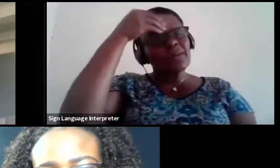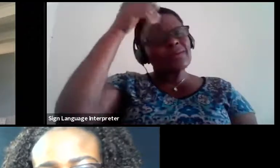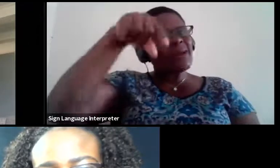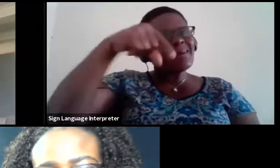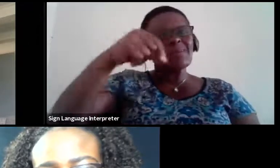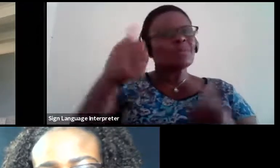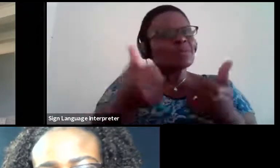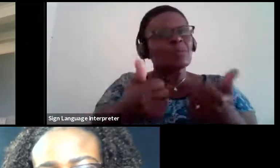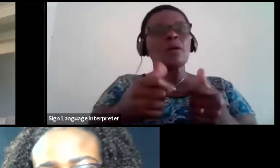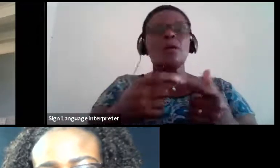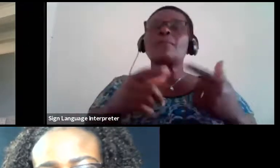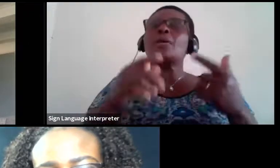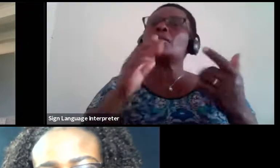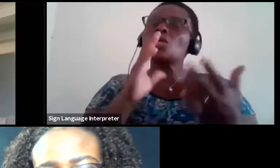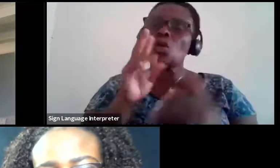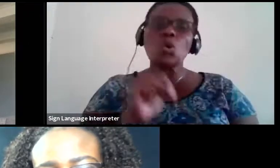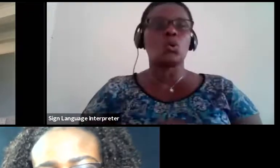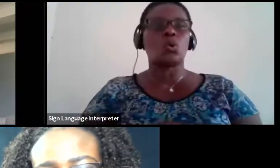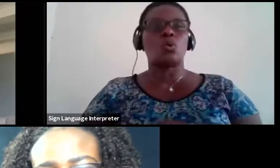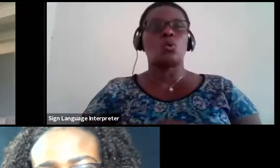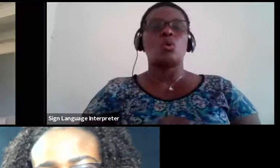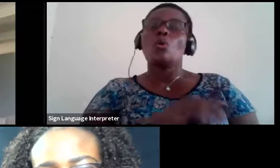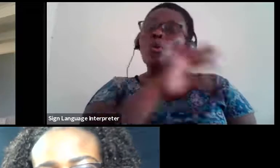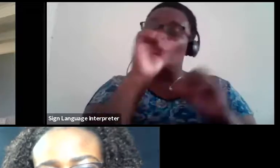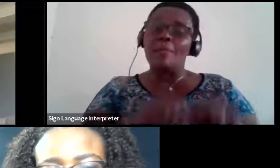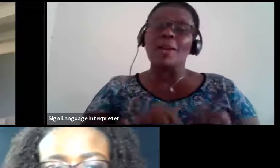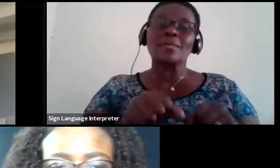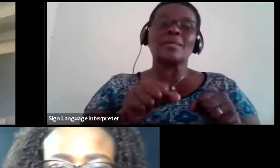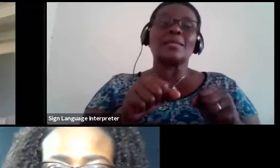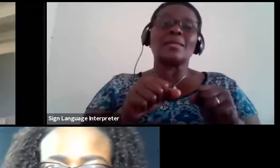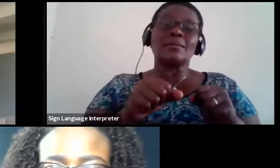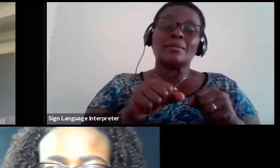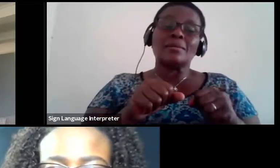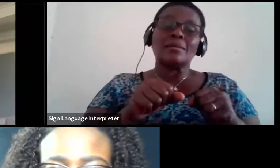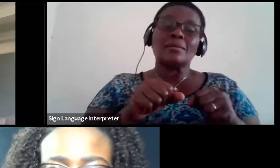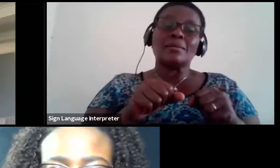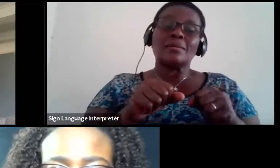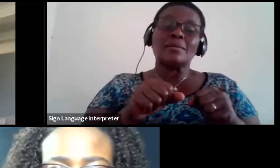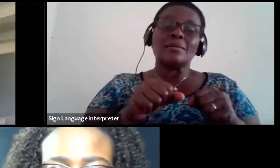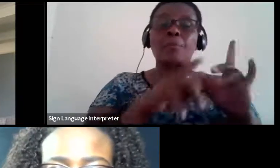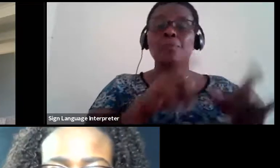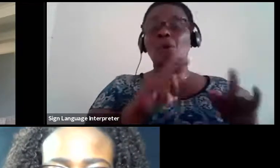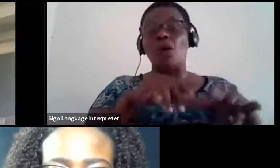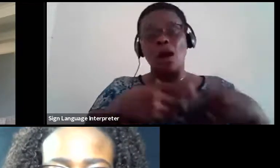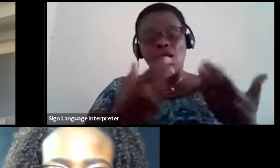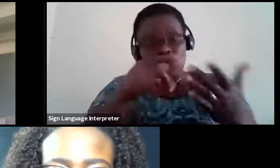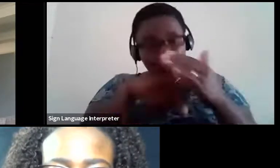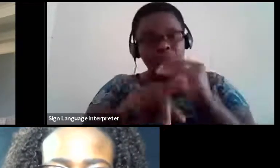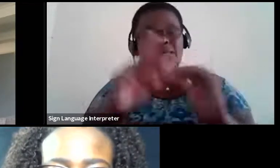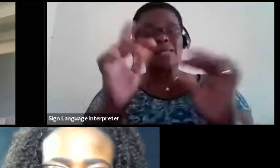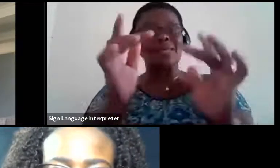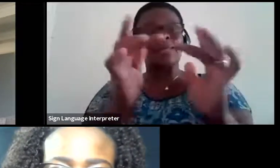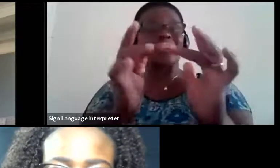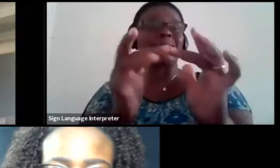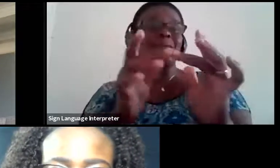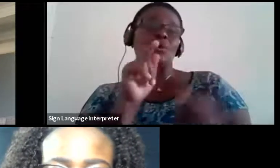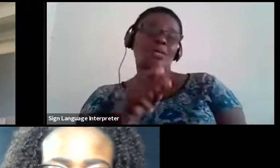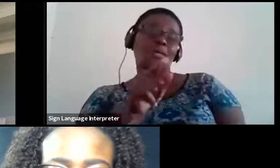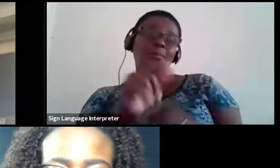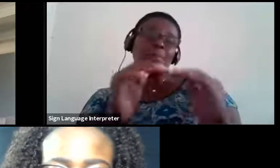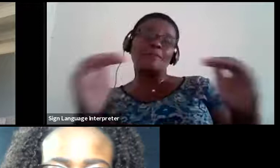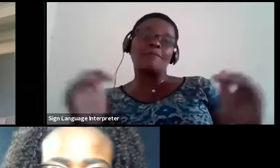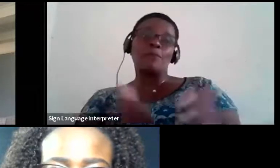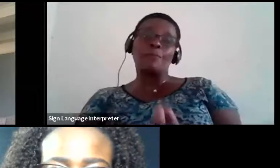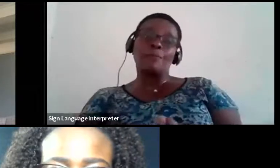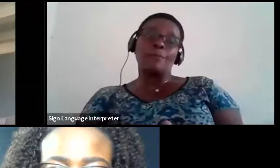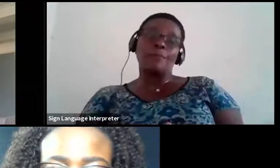this digital platform so that they can be able to reap what we call the digital dividend. So what are we doing about it? What are organizations doing